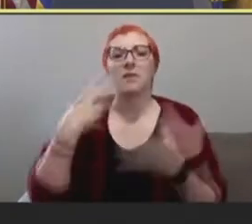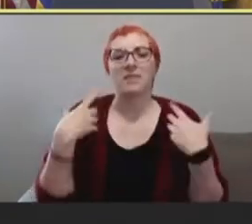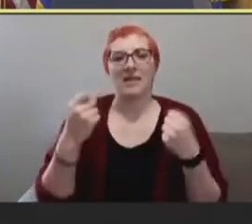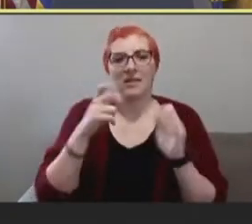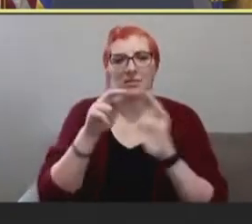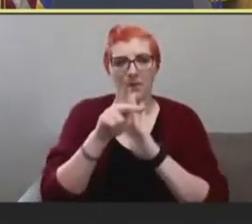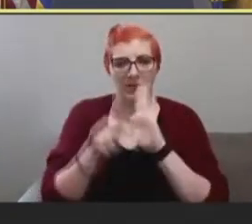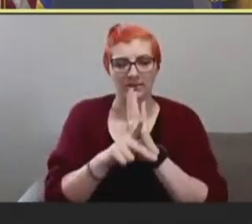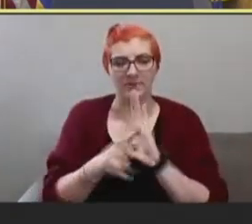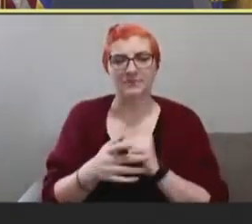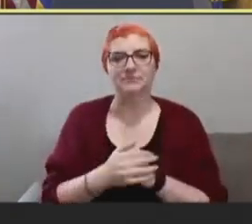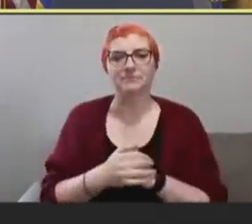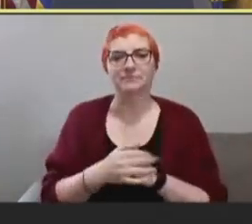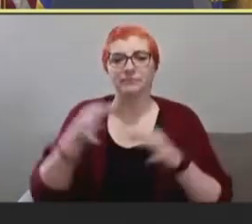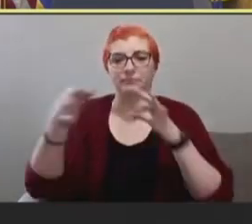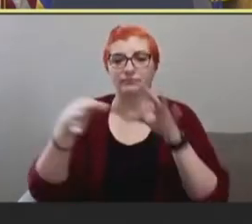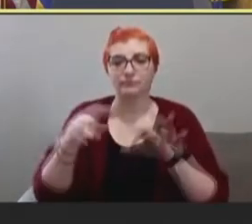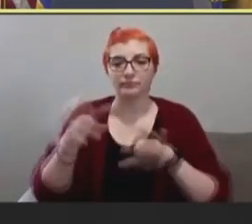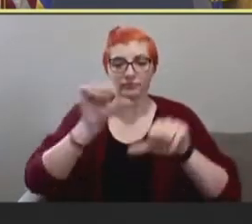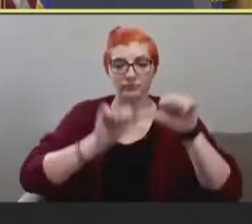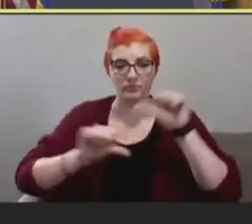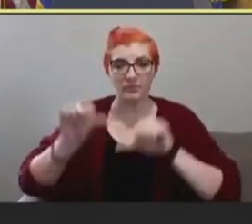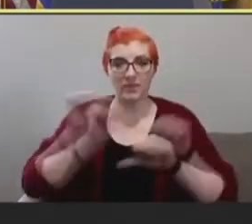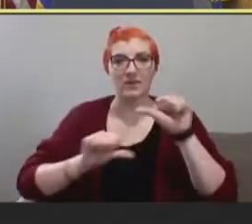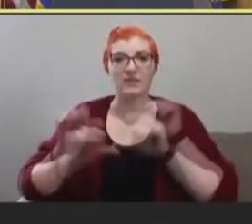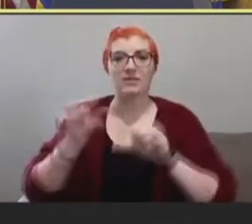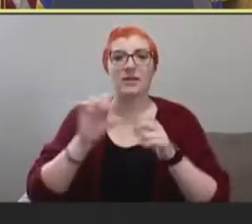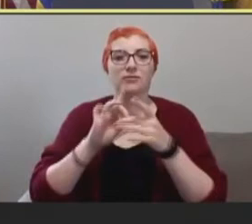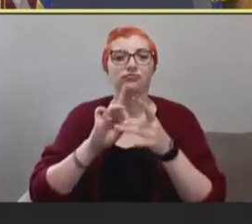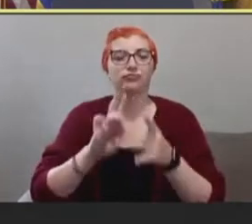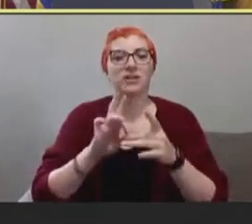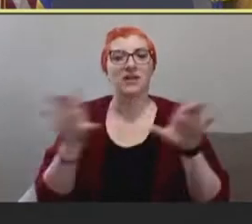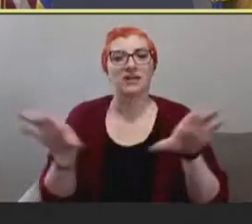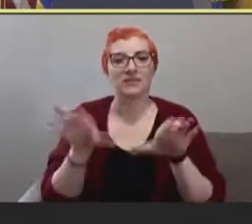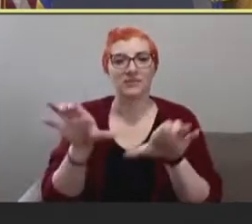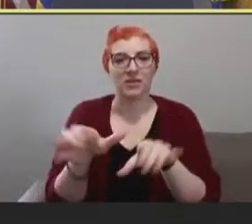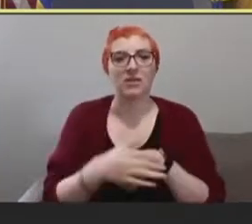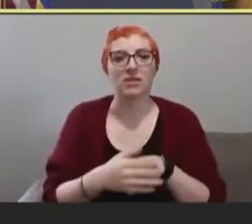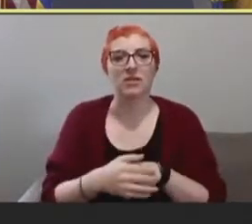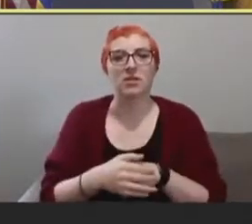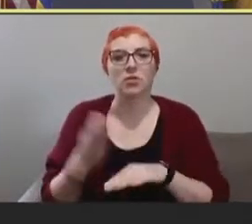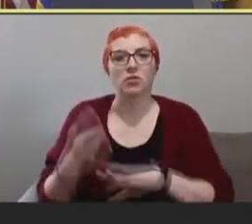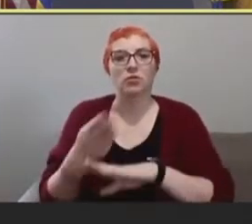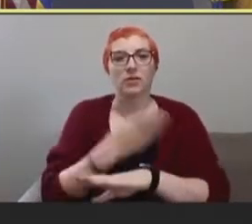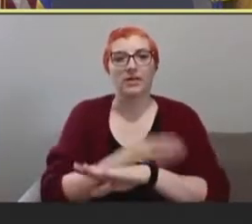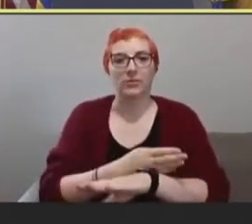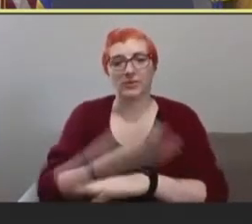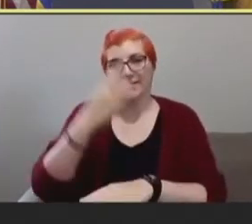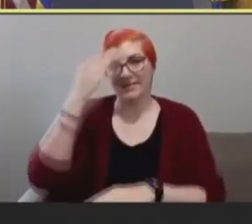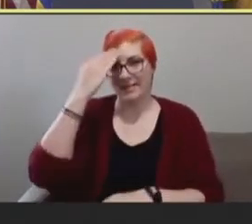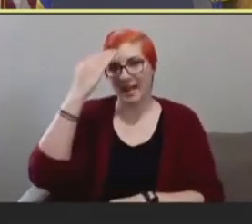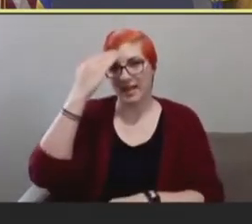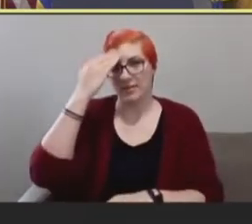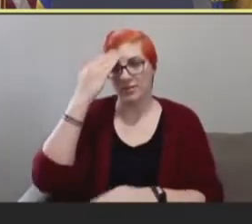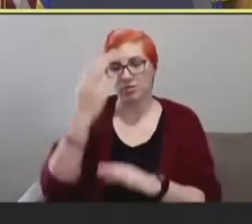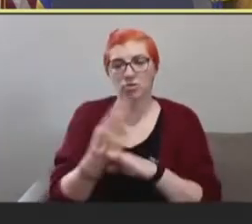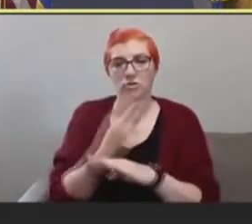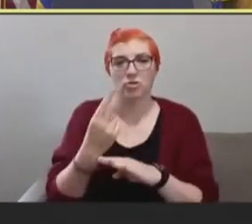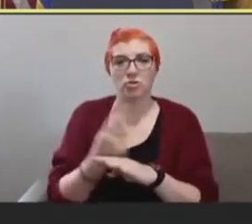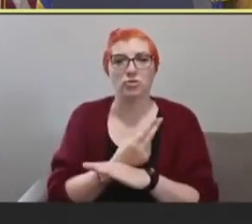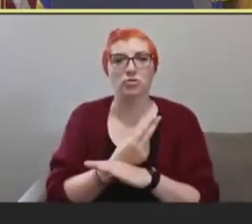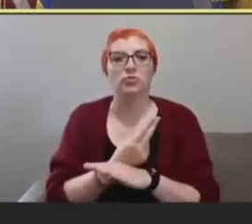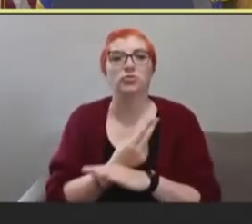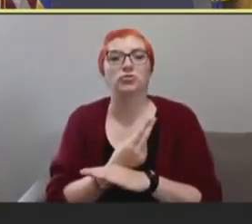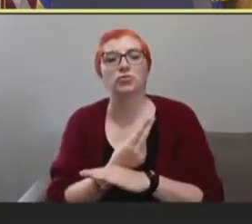Describe science-based activities that HHS and federal partners can take to increase knowledge and use the vaccine